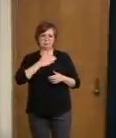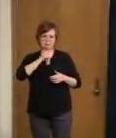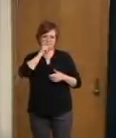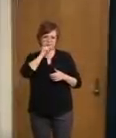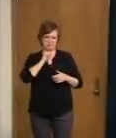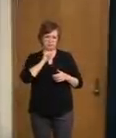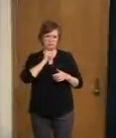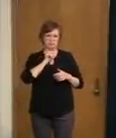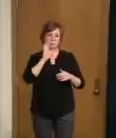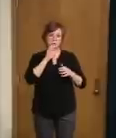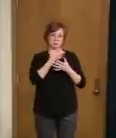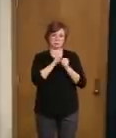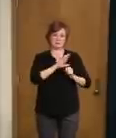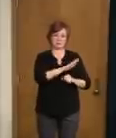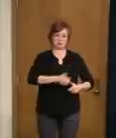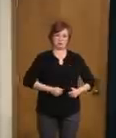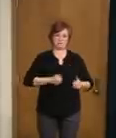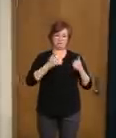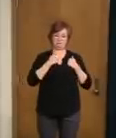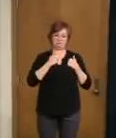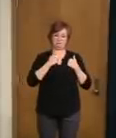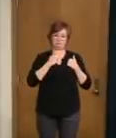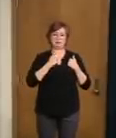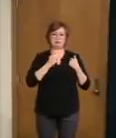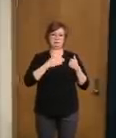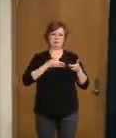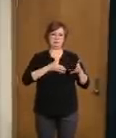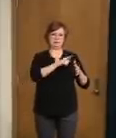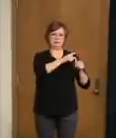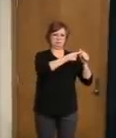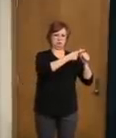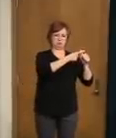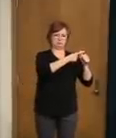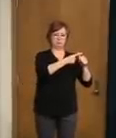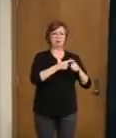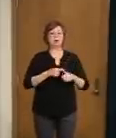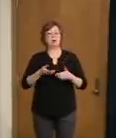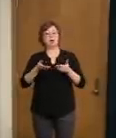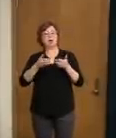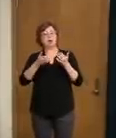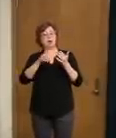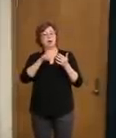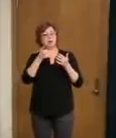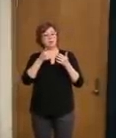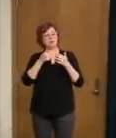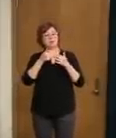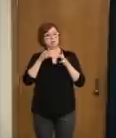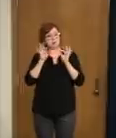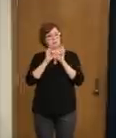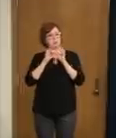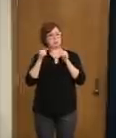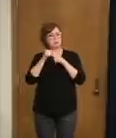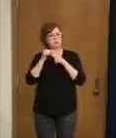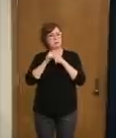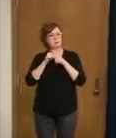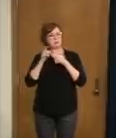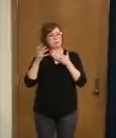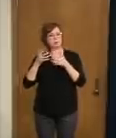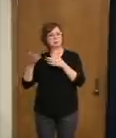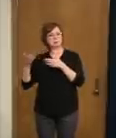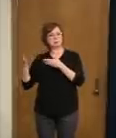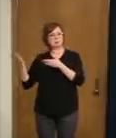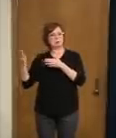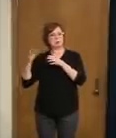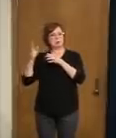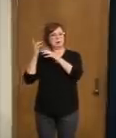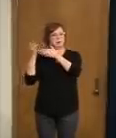us as we ensure that they're served first. Secondly, we know that with a stable, predictable, and large volume allocations that we